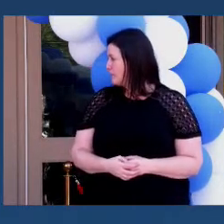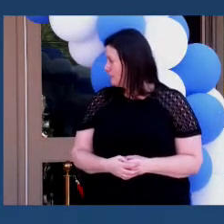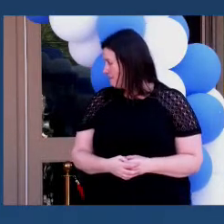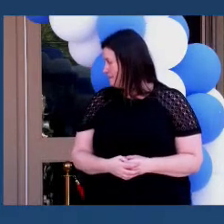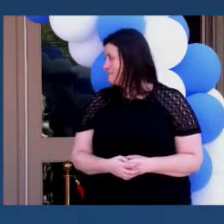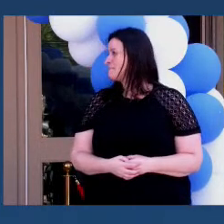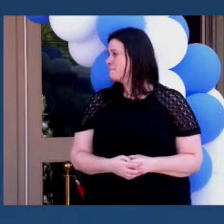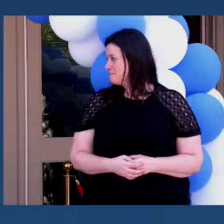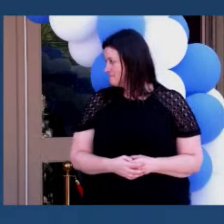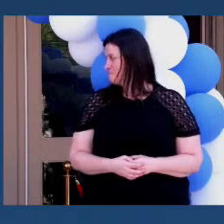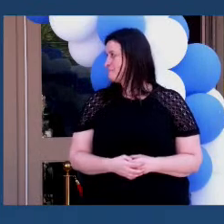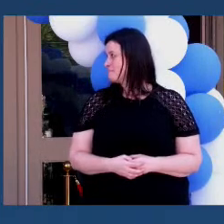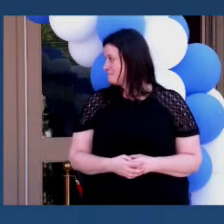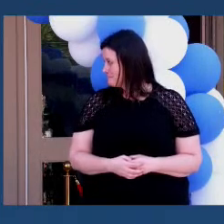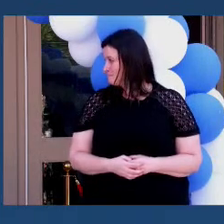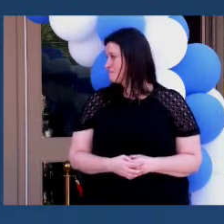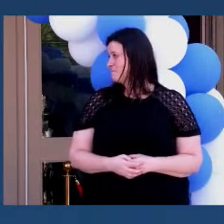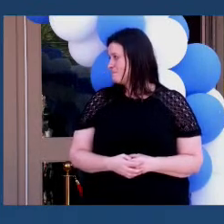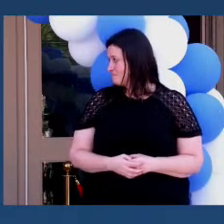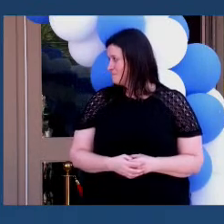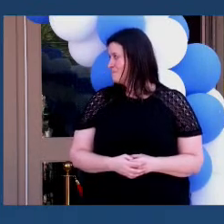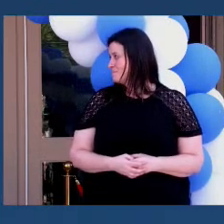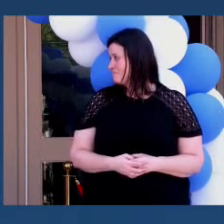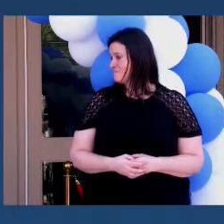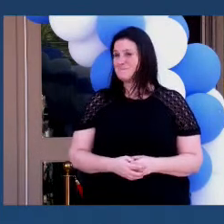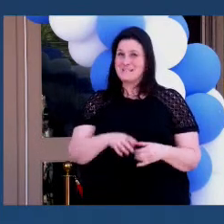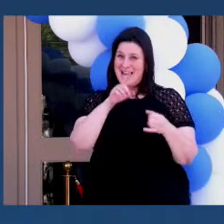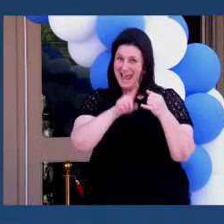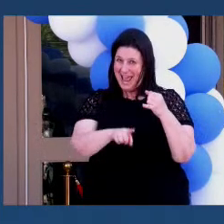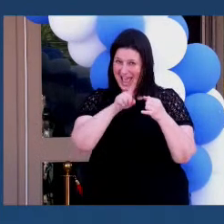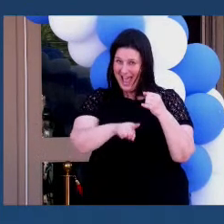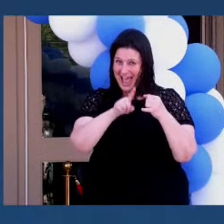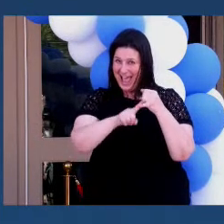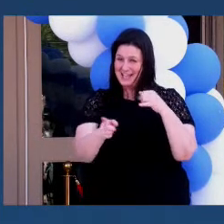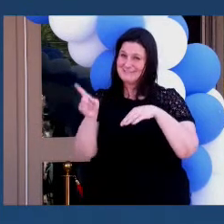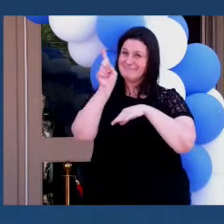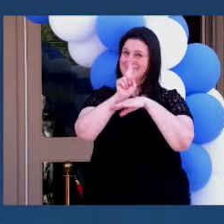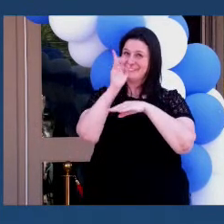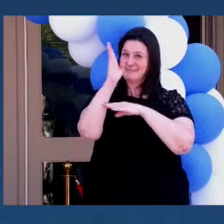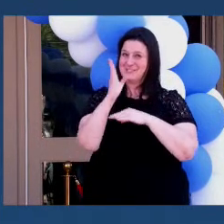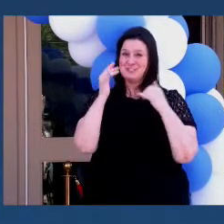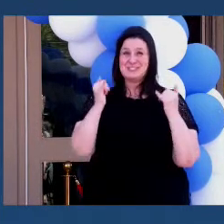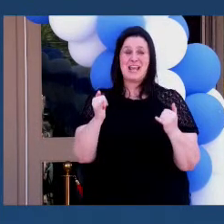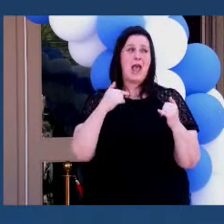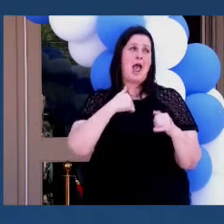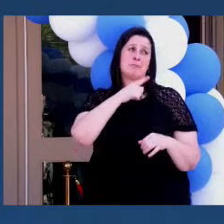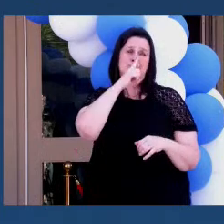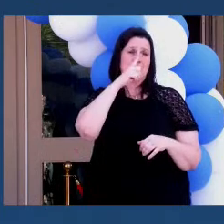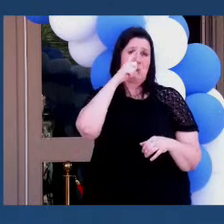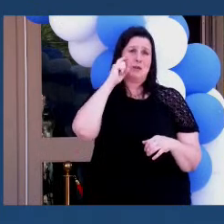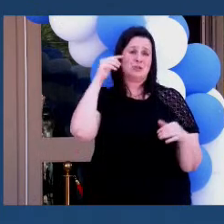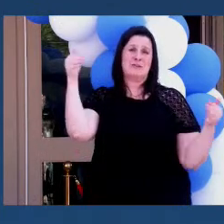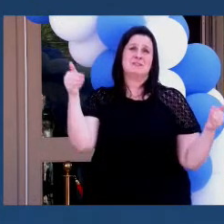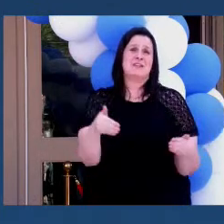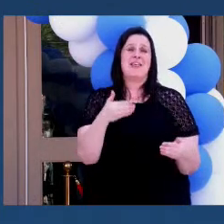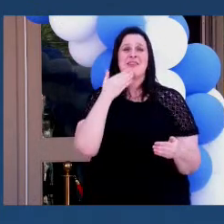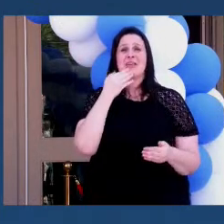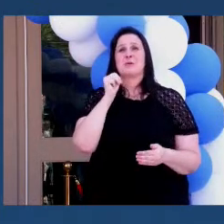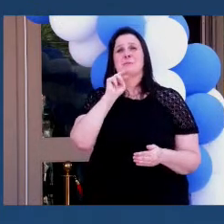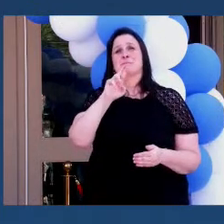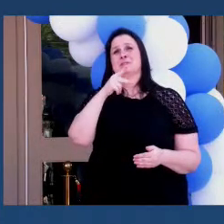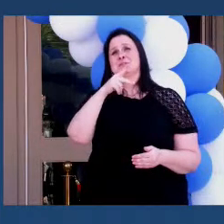All right, so our final speaker today, I don't need to give an introduction. Thank you, Mr. Patton, for leading